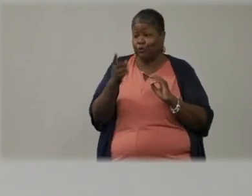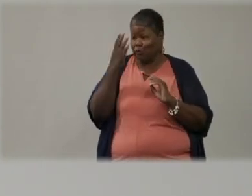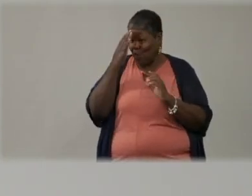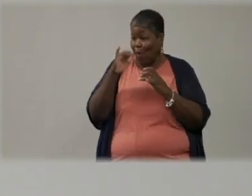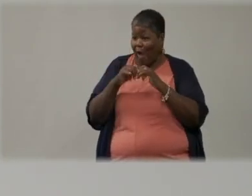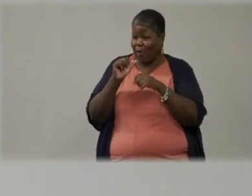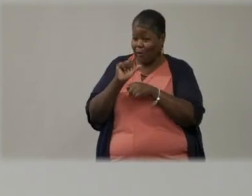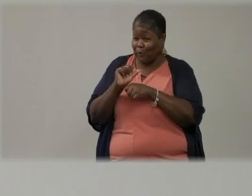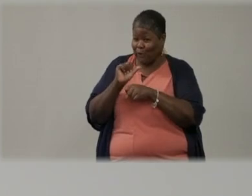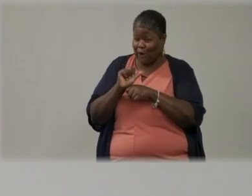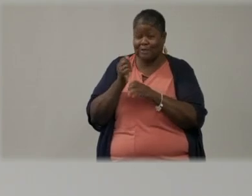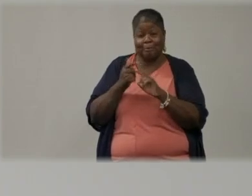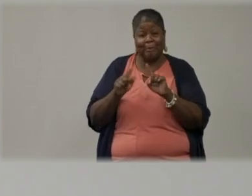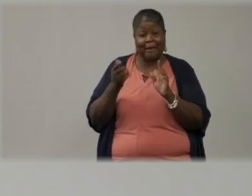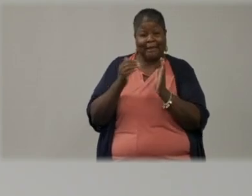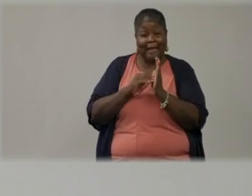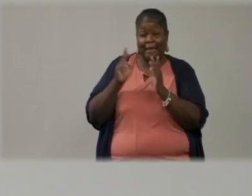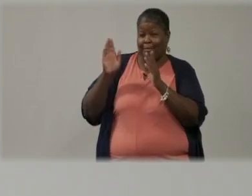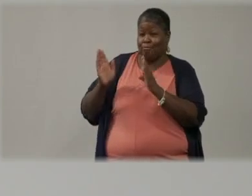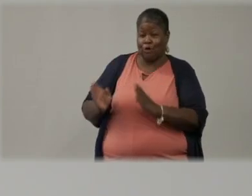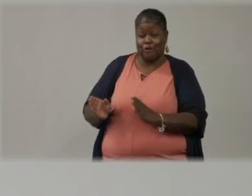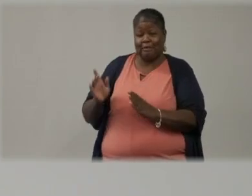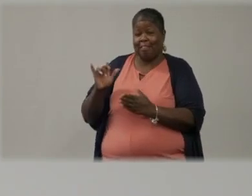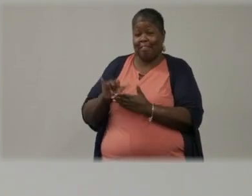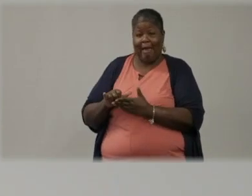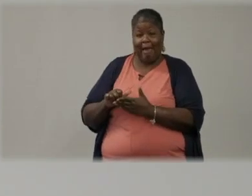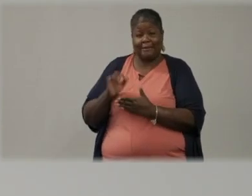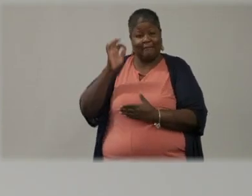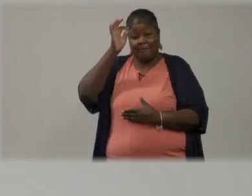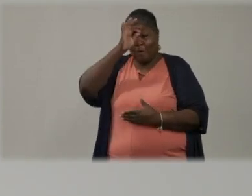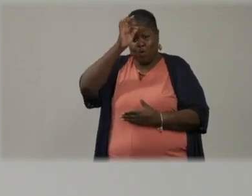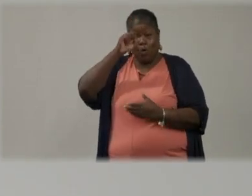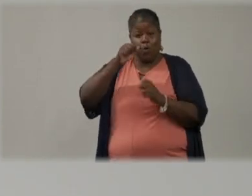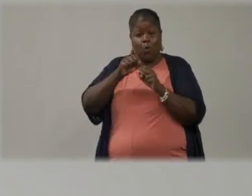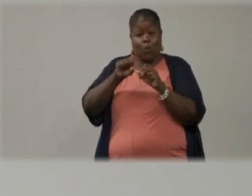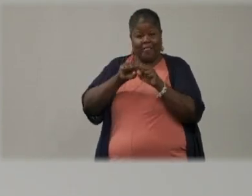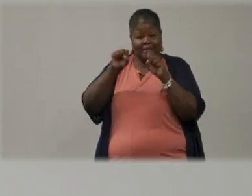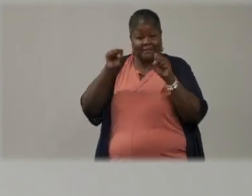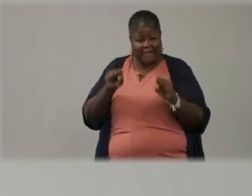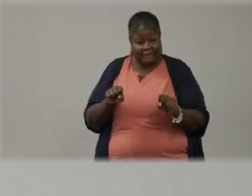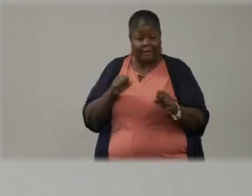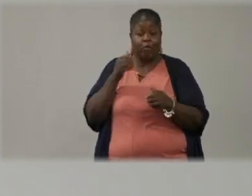works. But again, somebody that is unfamiliar with the system, unfamiliar with the